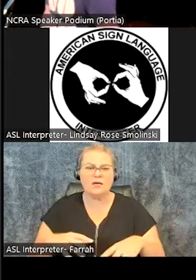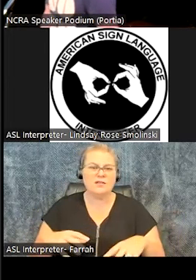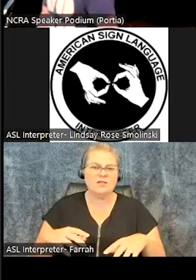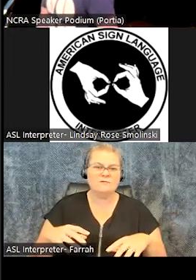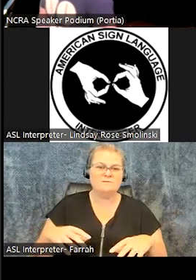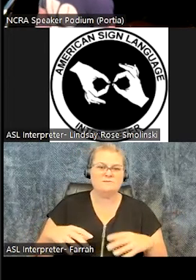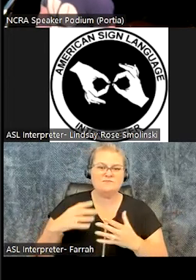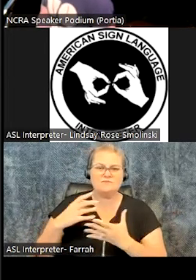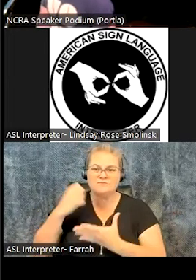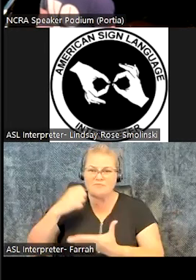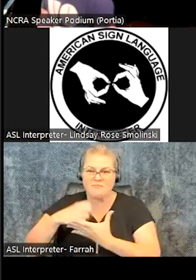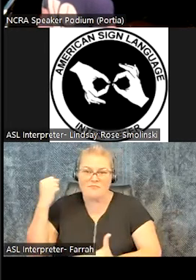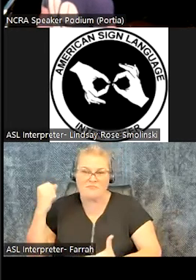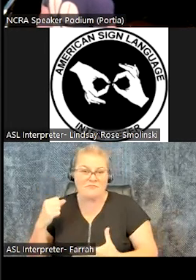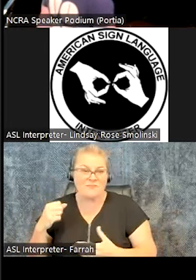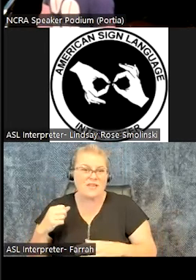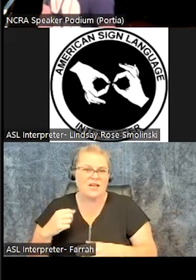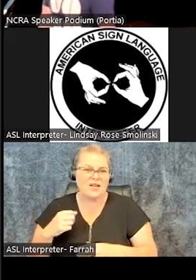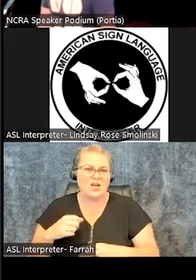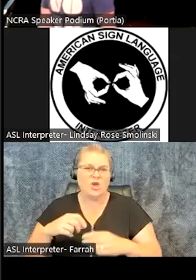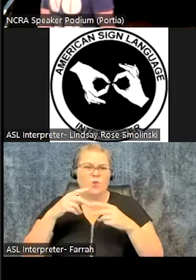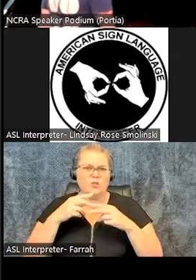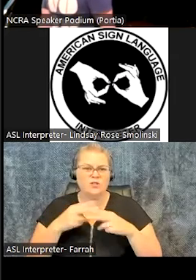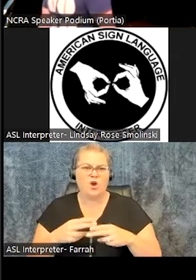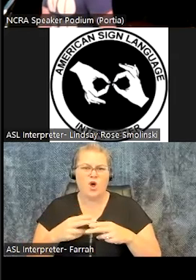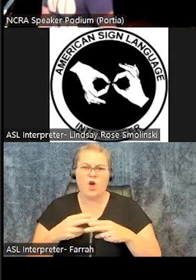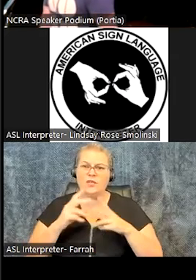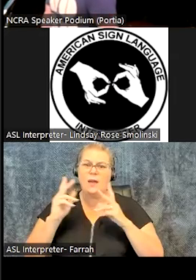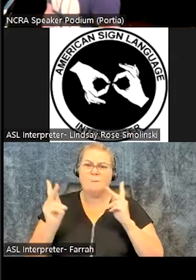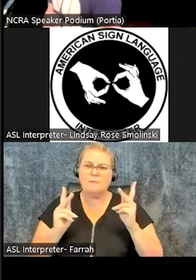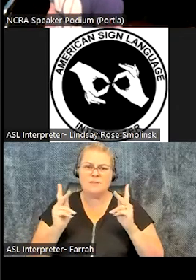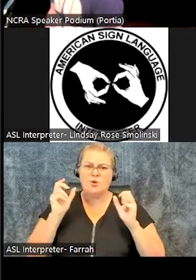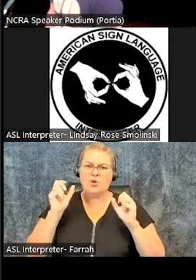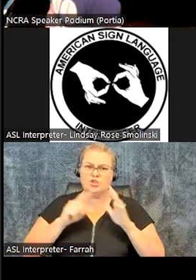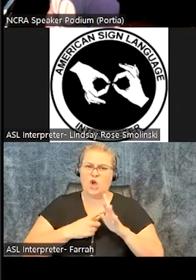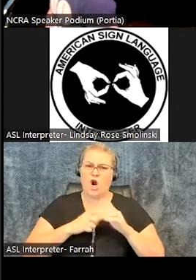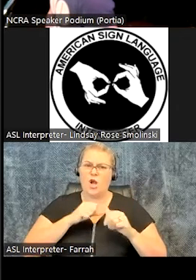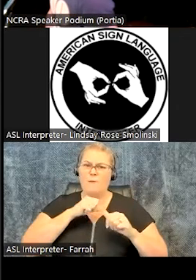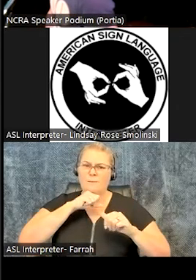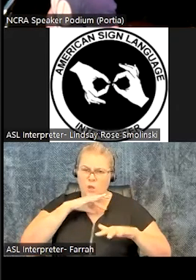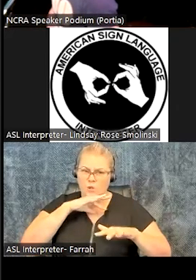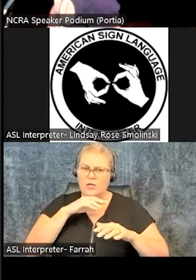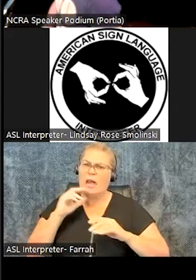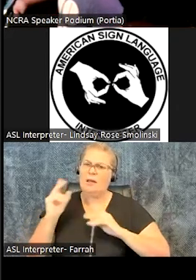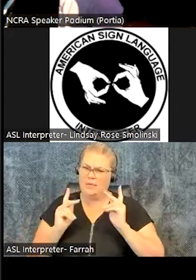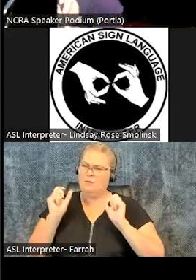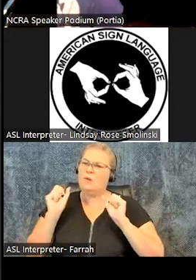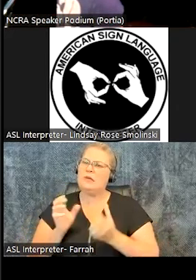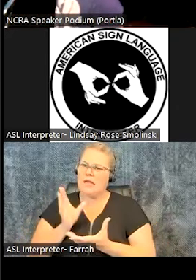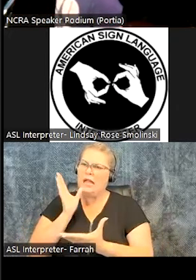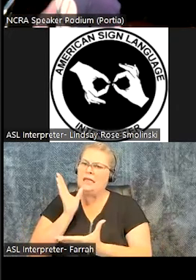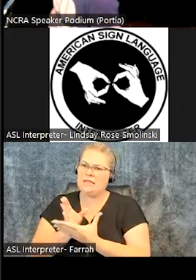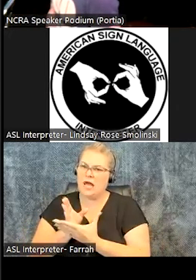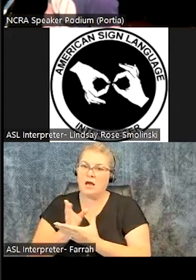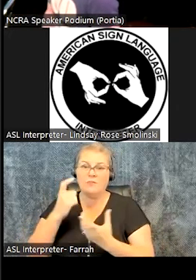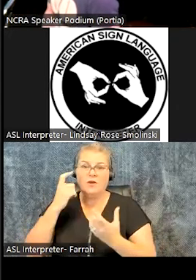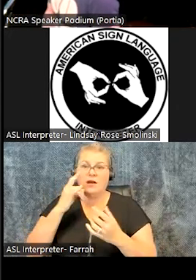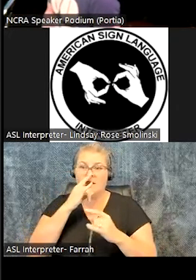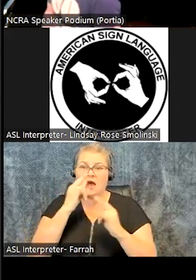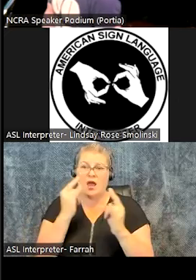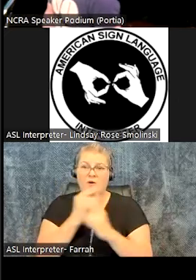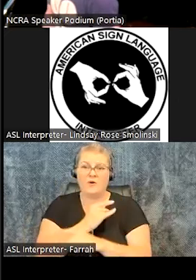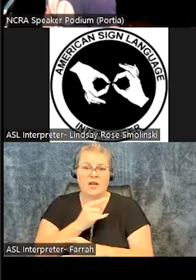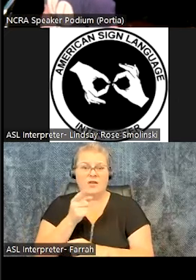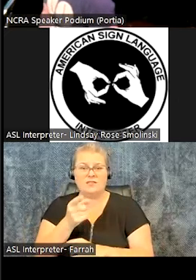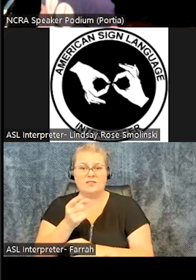The campaign was called People Start Pollution, People Can Stop It. Kind of the irony is that this indigenous actor is